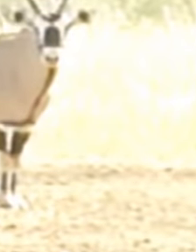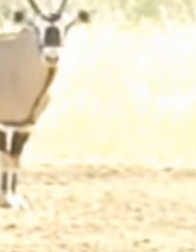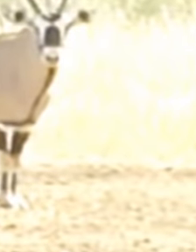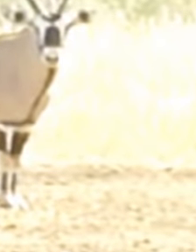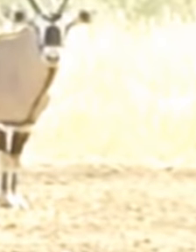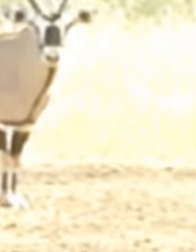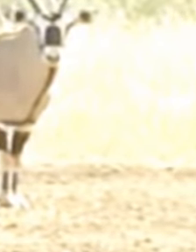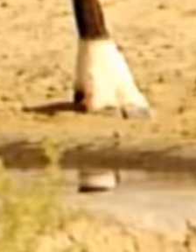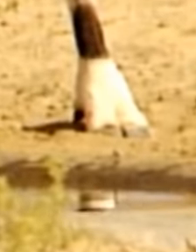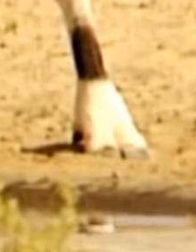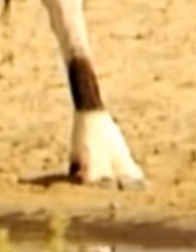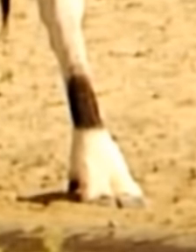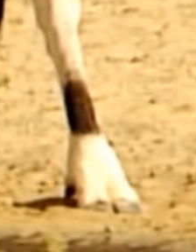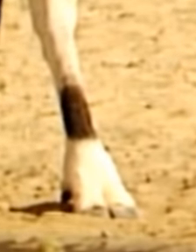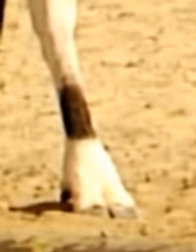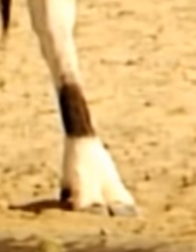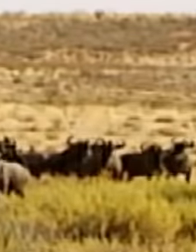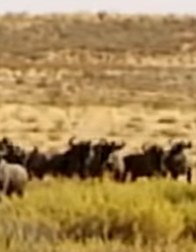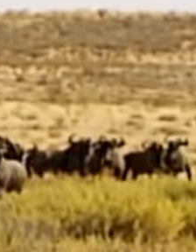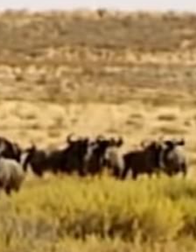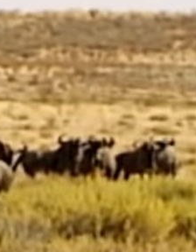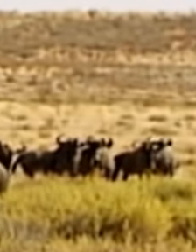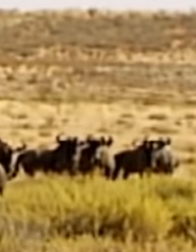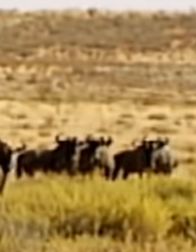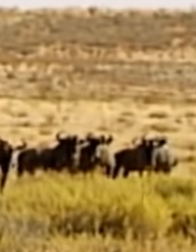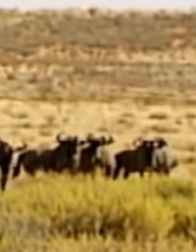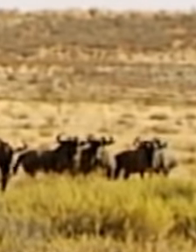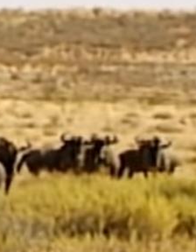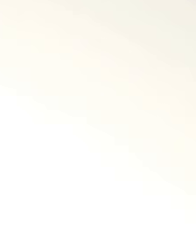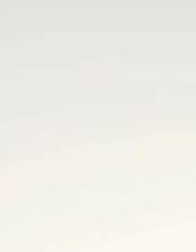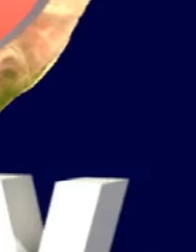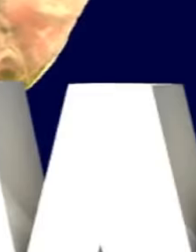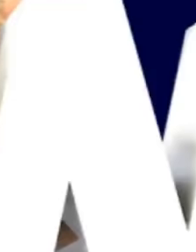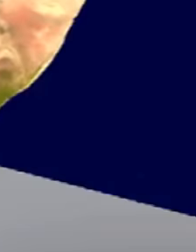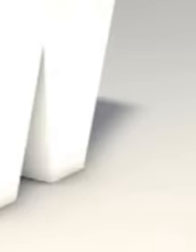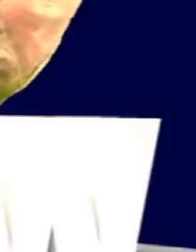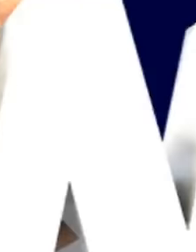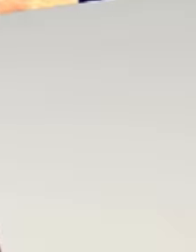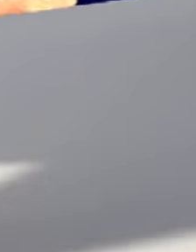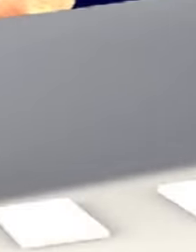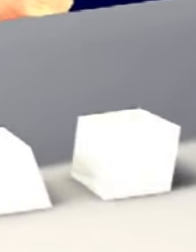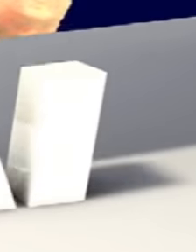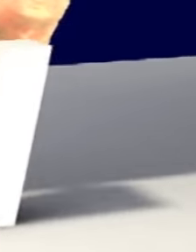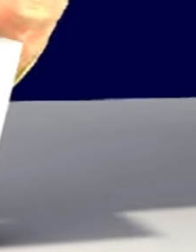of herbivores, namely eland, springboks, blue wildebeest, and more.